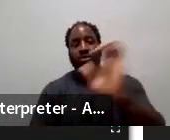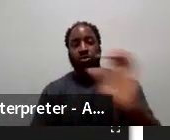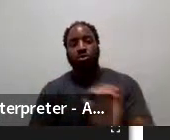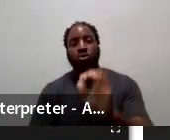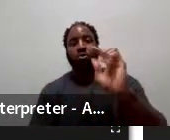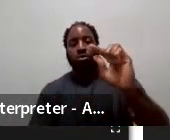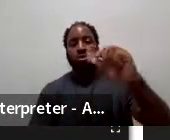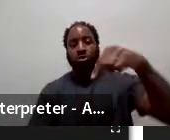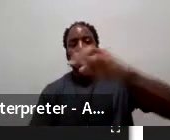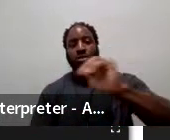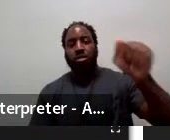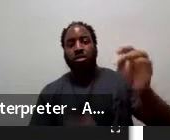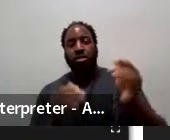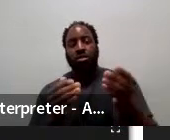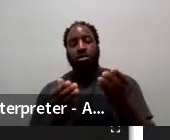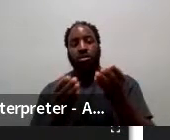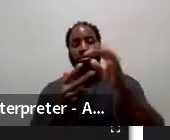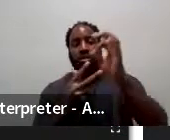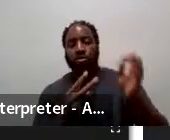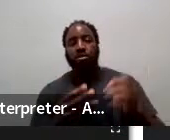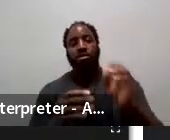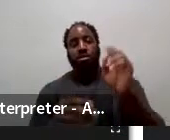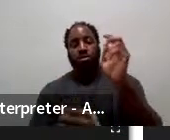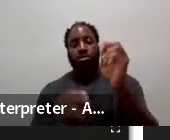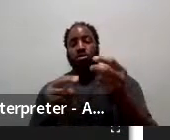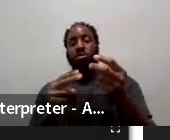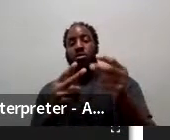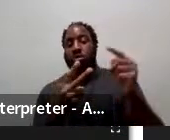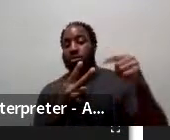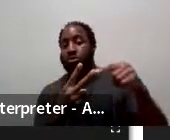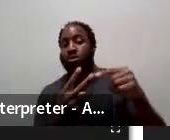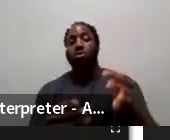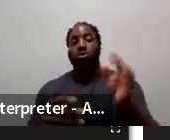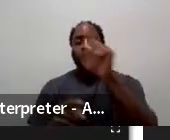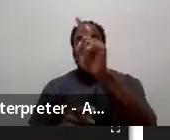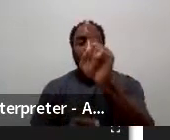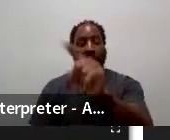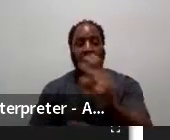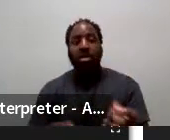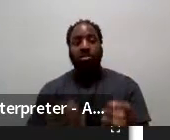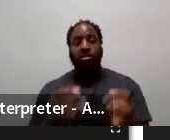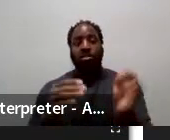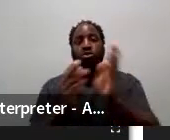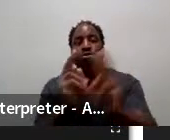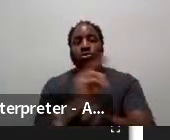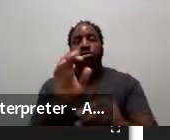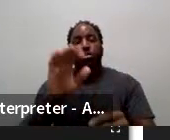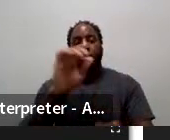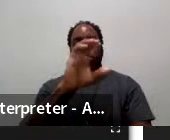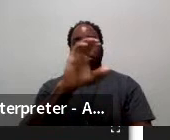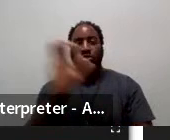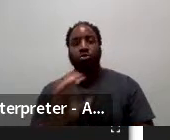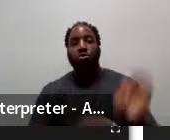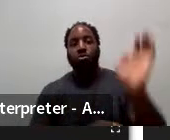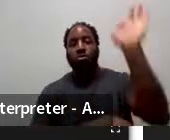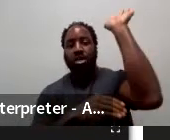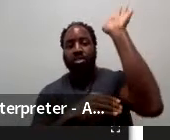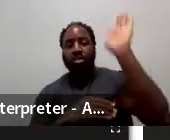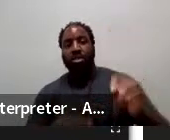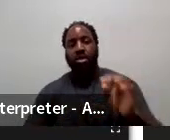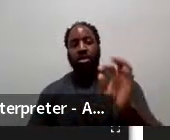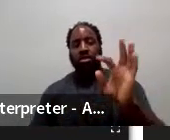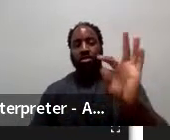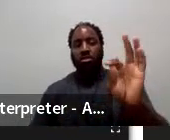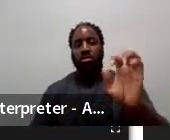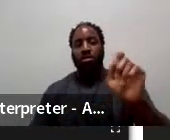the feature to raise your hand. We ask that participants keep their questions to 3 minutes, just so all can have an opportunity to take part. You will